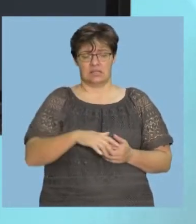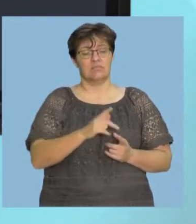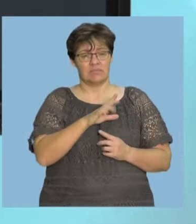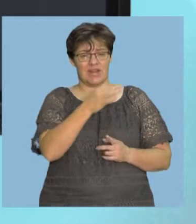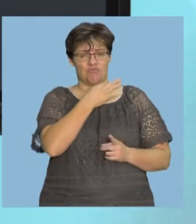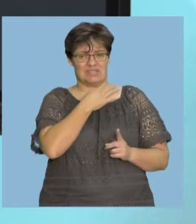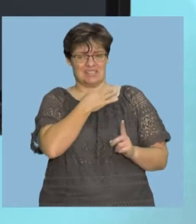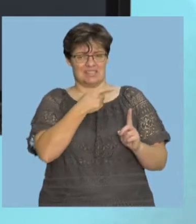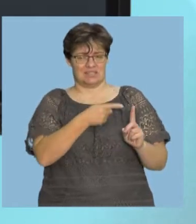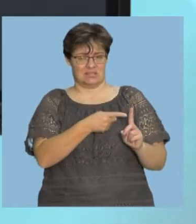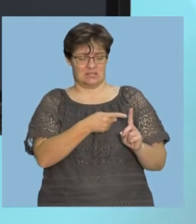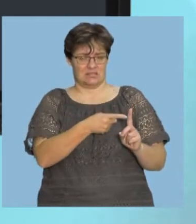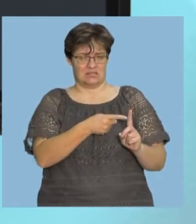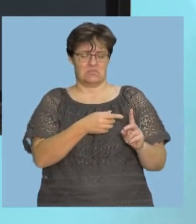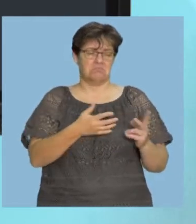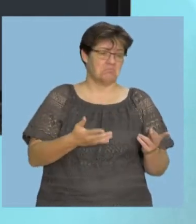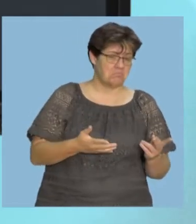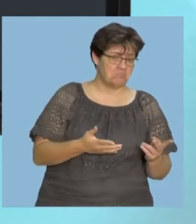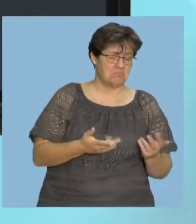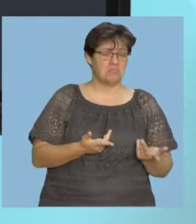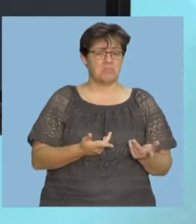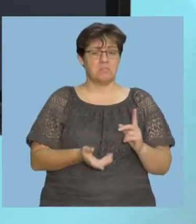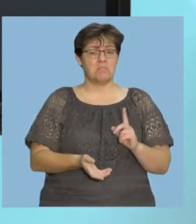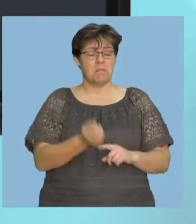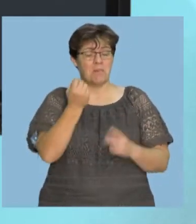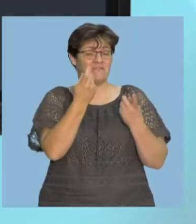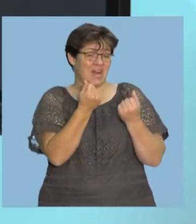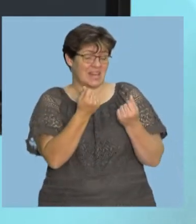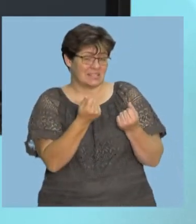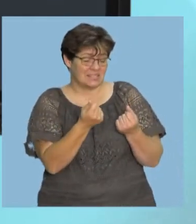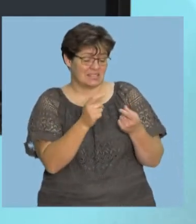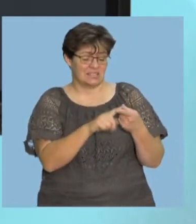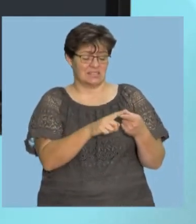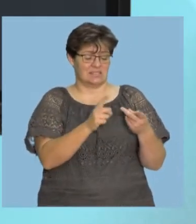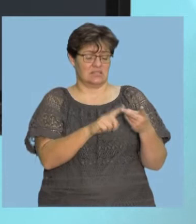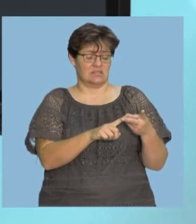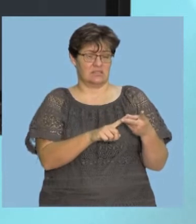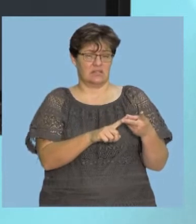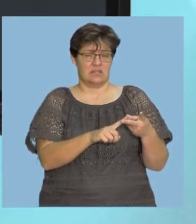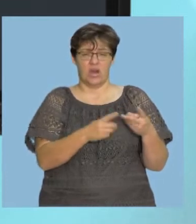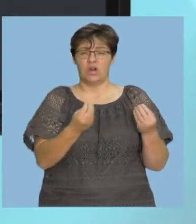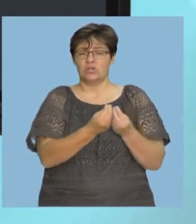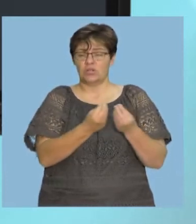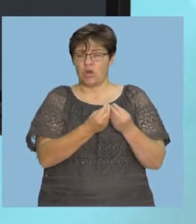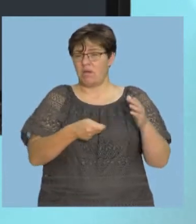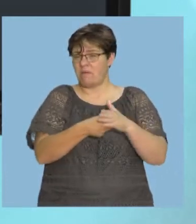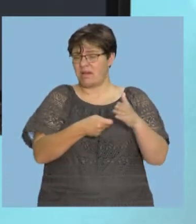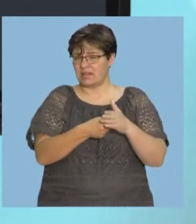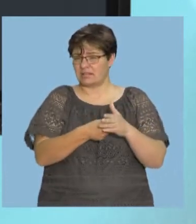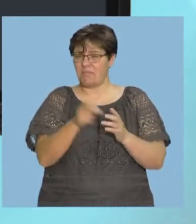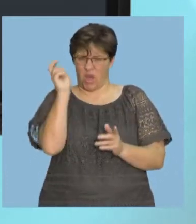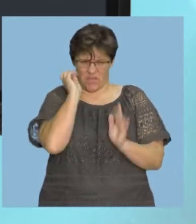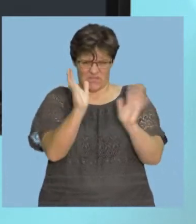risk, or you might have had this, usually in finance or from stock market, they'll talk about